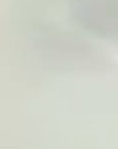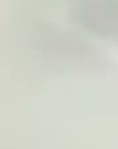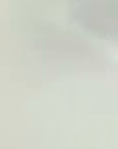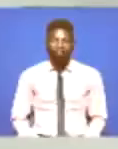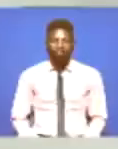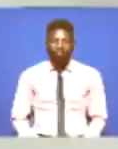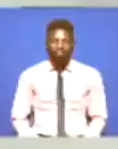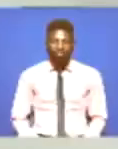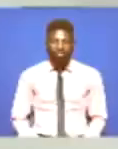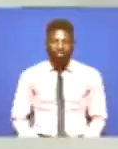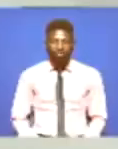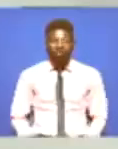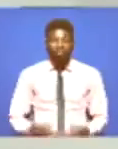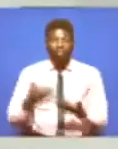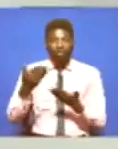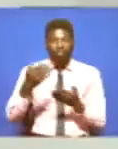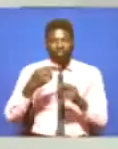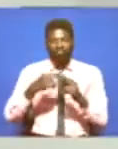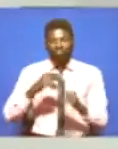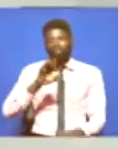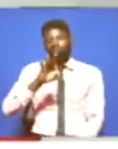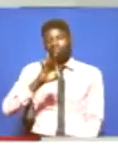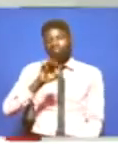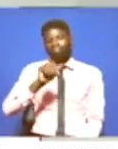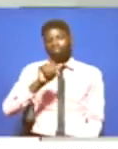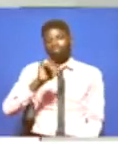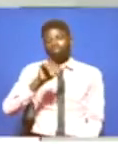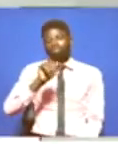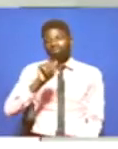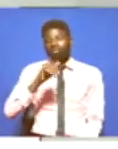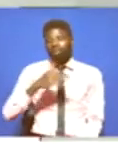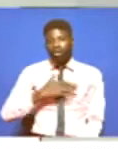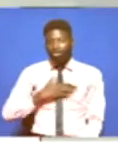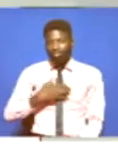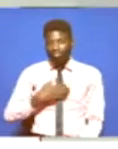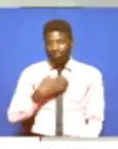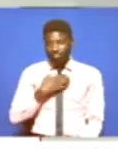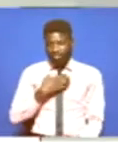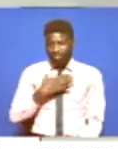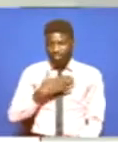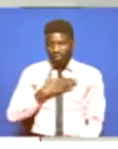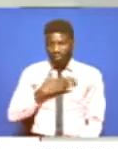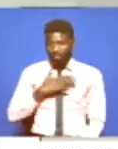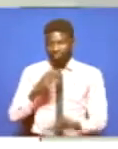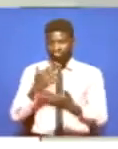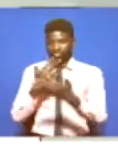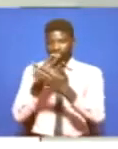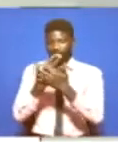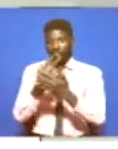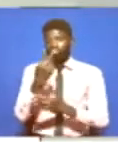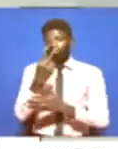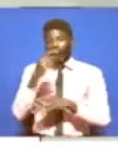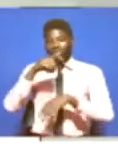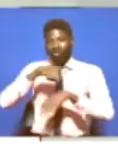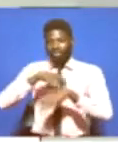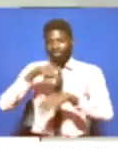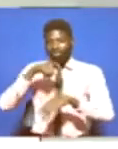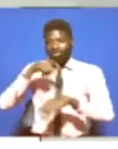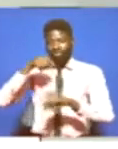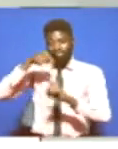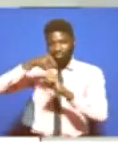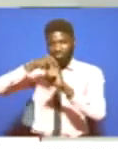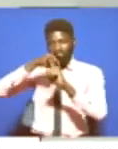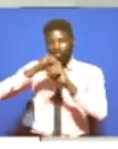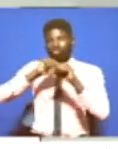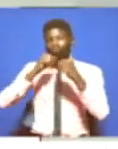Welcome, I'm Fayaz Quresh. Our guest on The Living Legends has been incarcerated twice for his stance on social justice. He has served as a